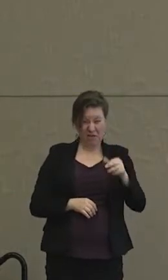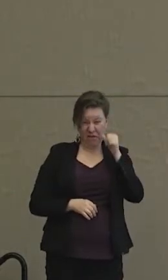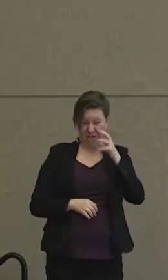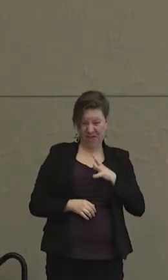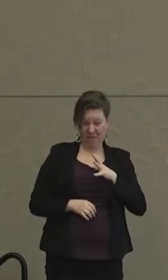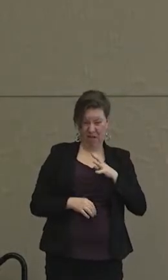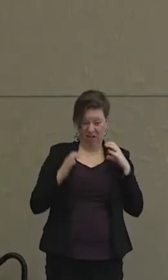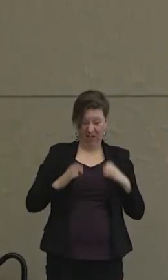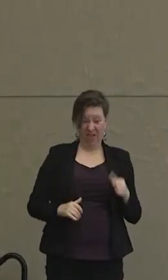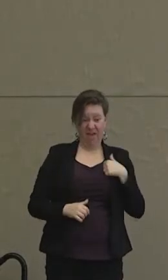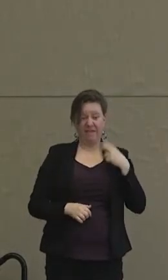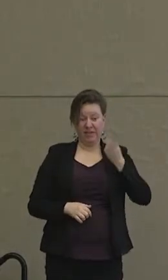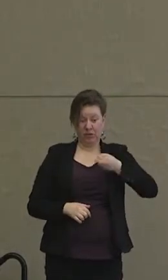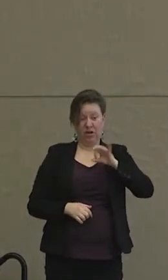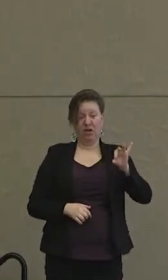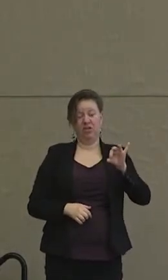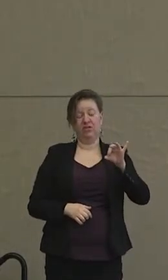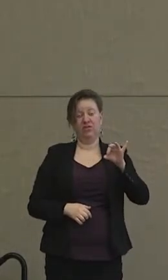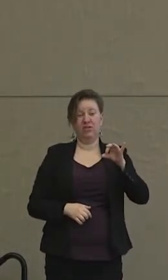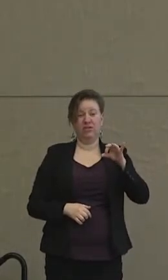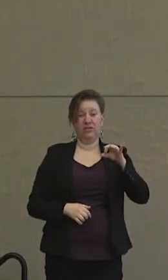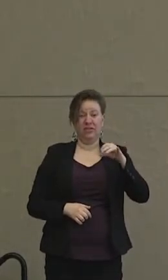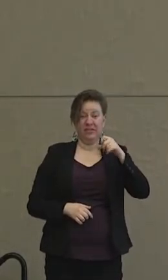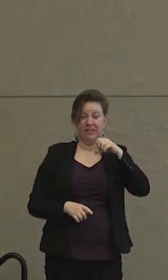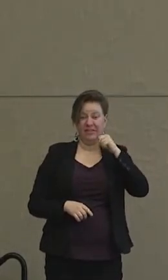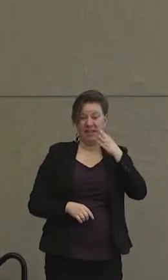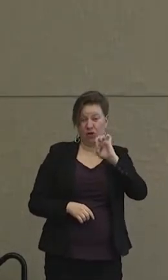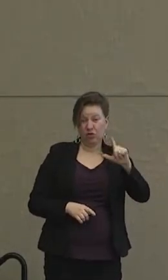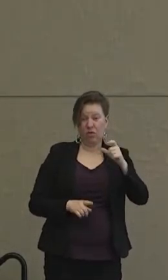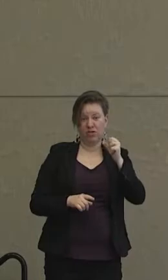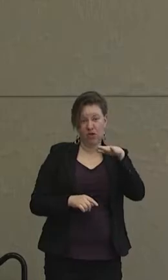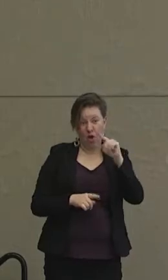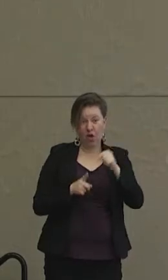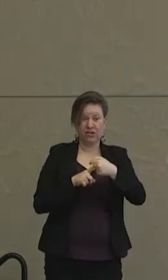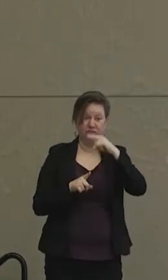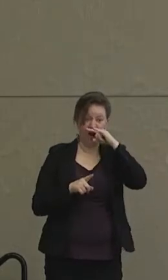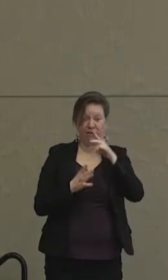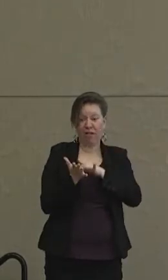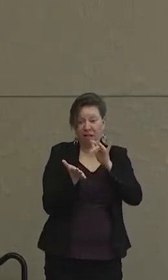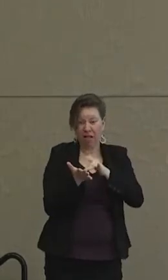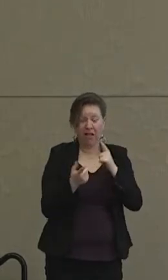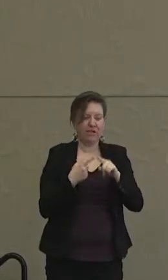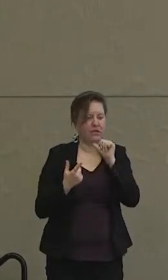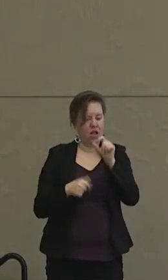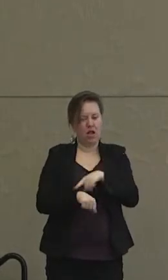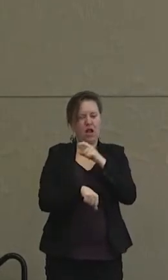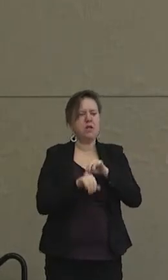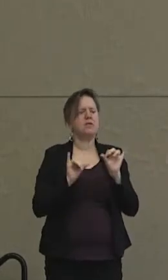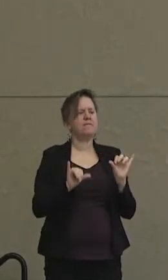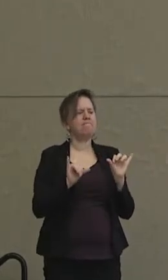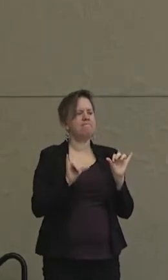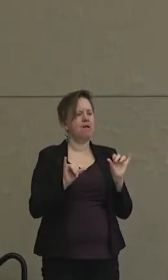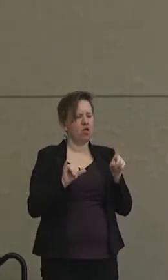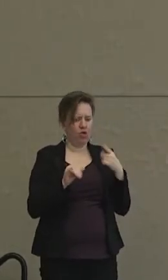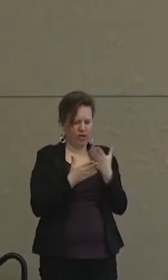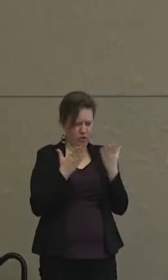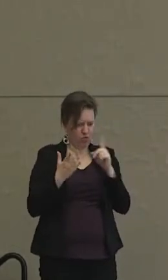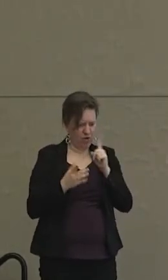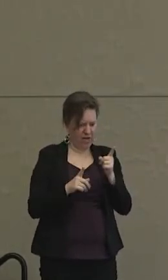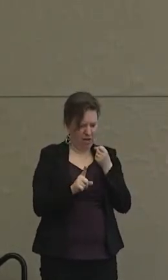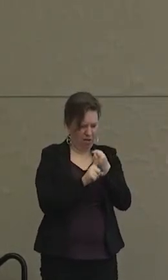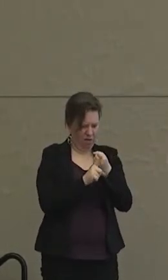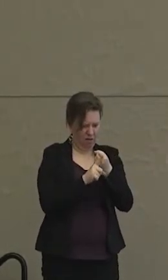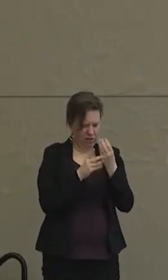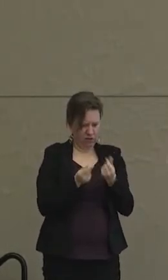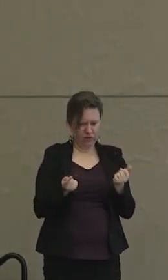have a history of sexual assault or child sexual abuse, it doesn't take long to say, you know, the only real solution to